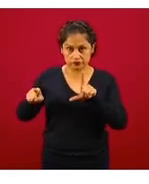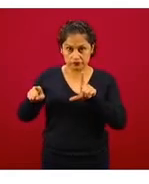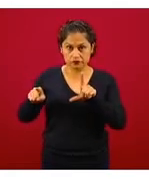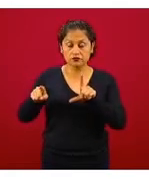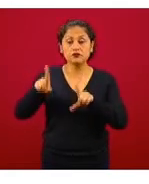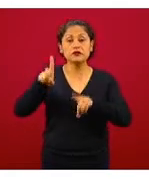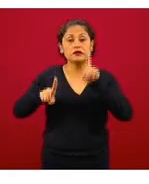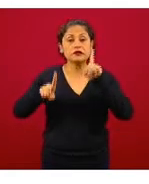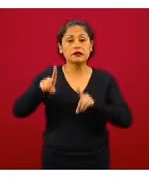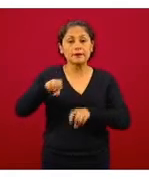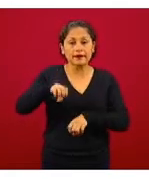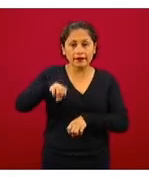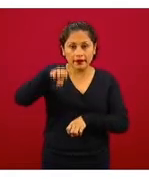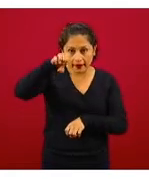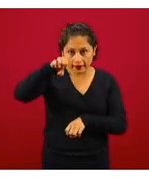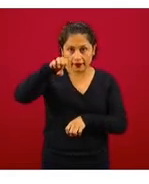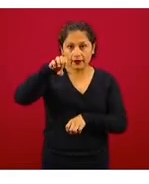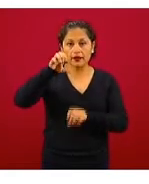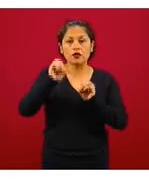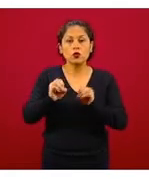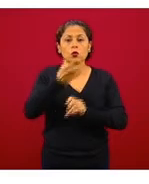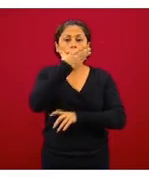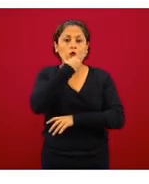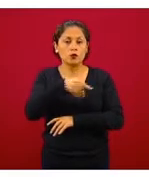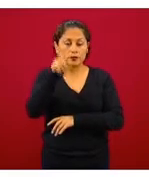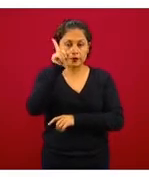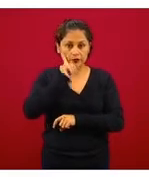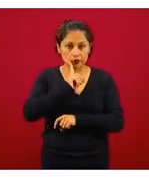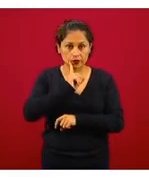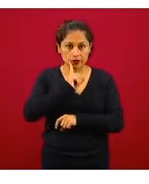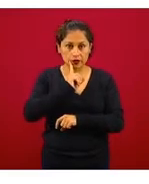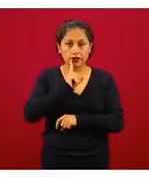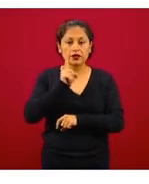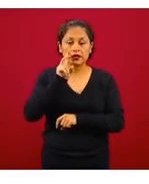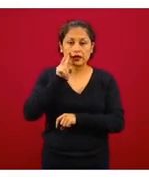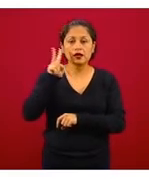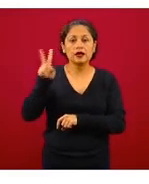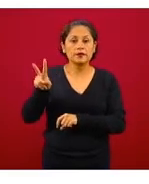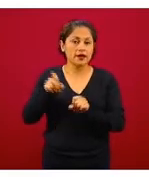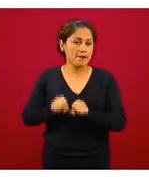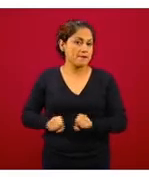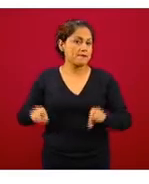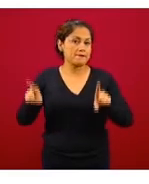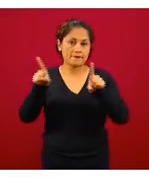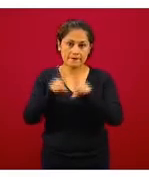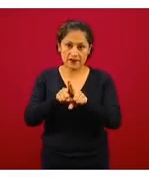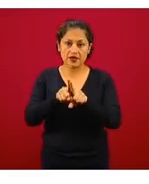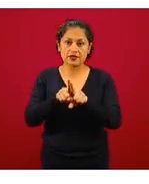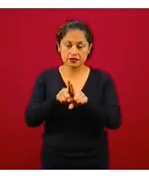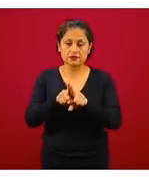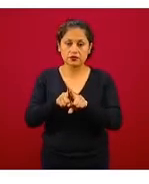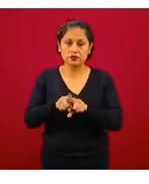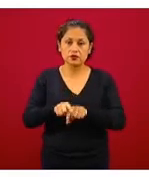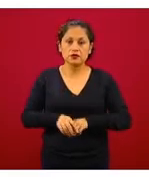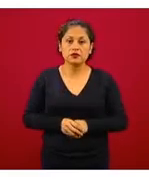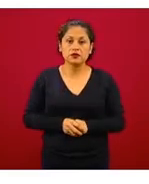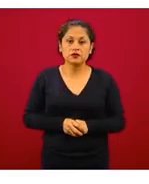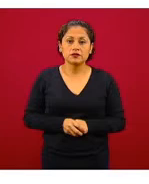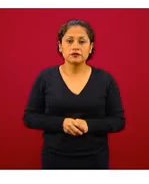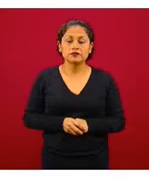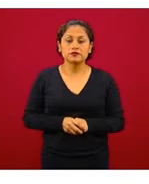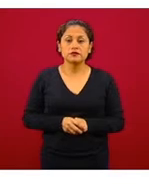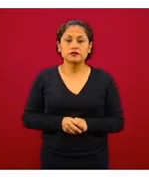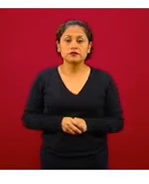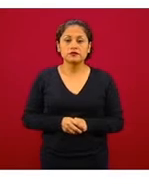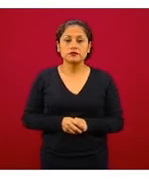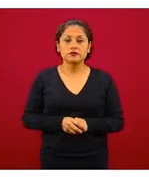grupo We de edad have had y mortality su among sexo. healthcare Vemos también professionals, el mismo especially with fenómeno people who have a serious version